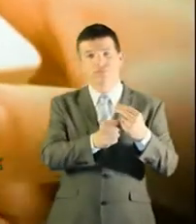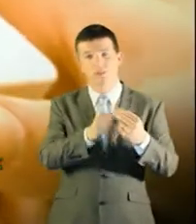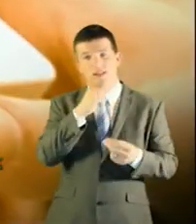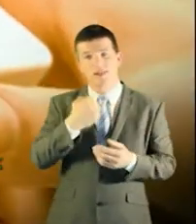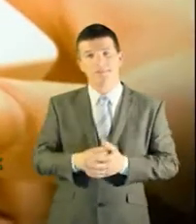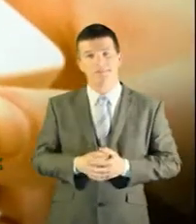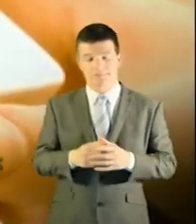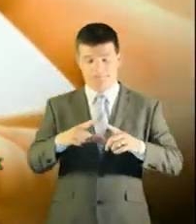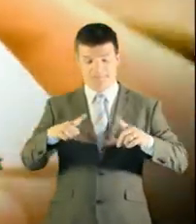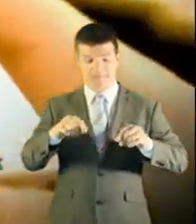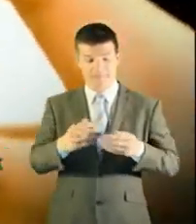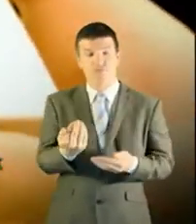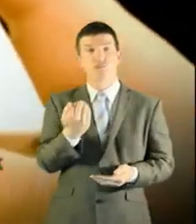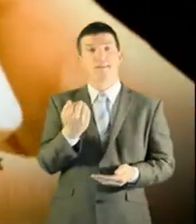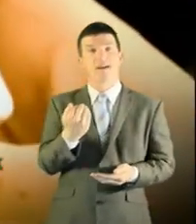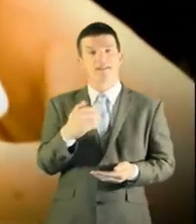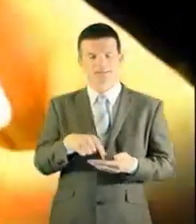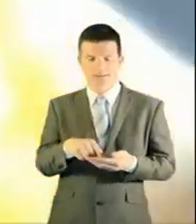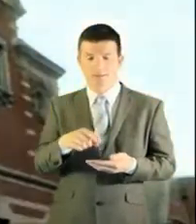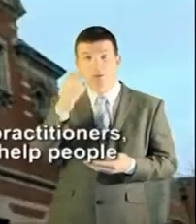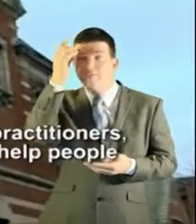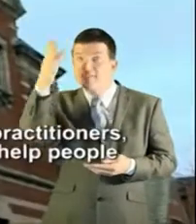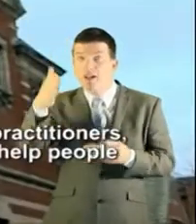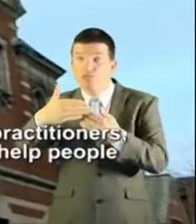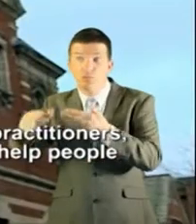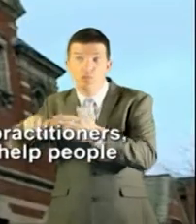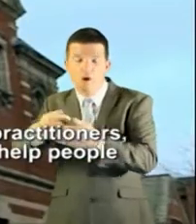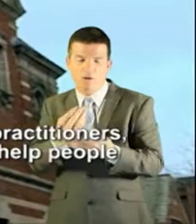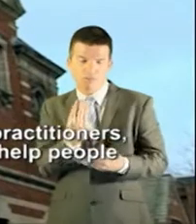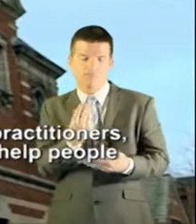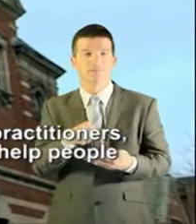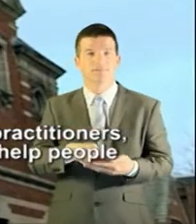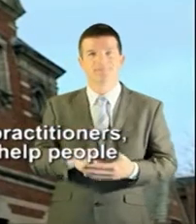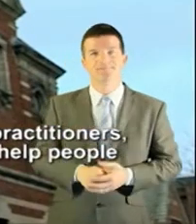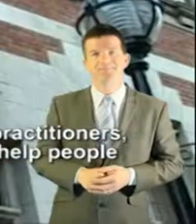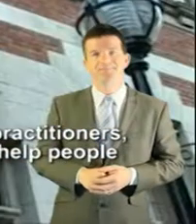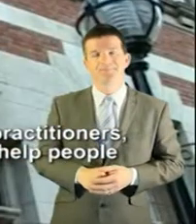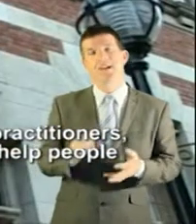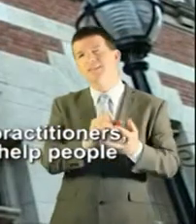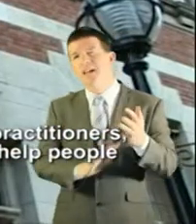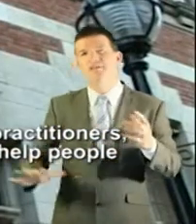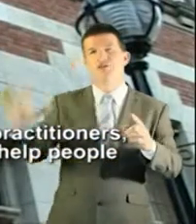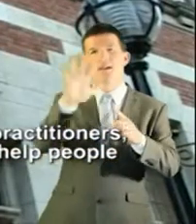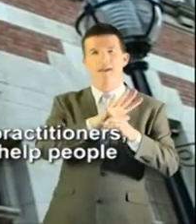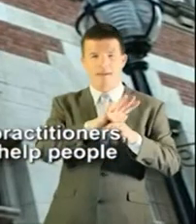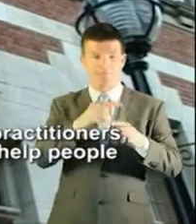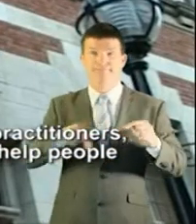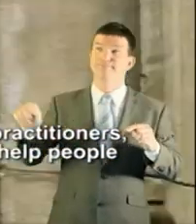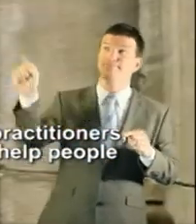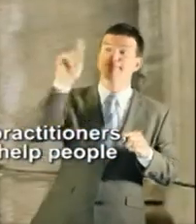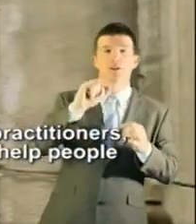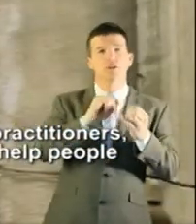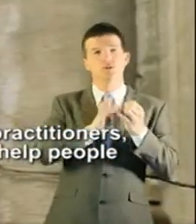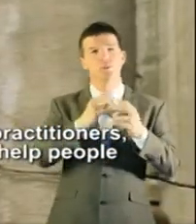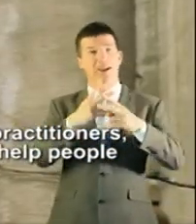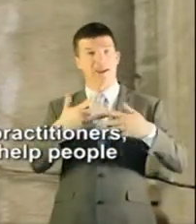Before you pop out, can you lock the back door, please? Throughout Staffordshire, social care and health practitioners, supported by the